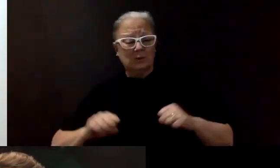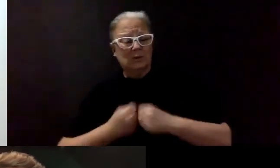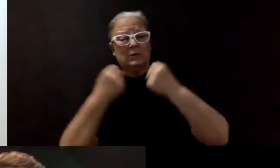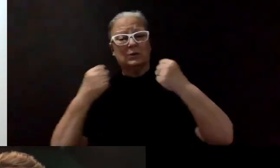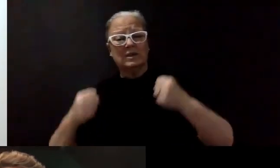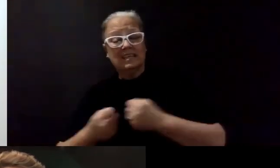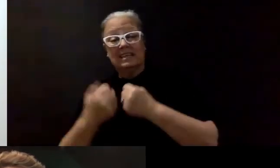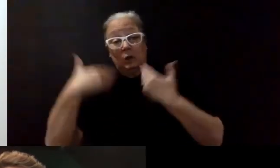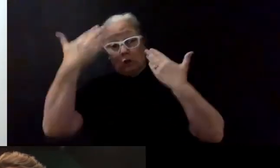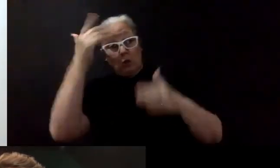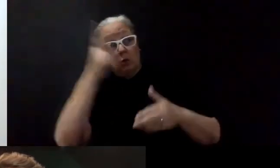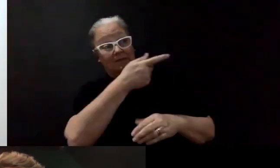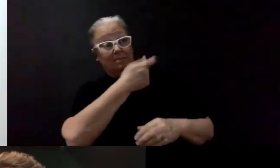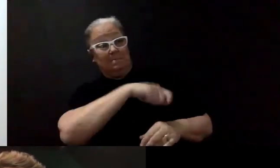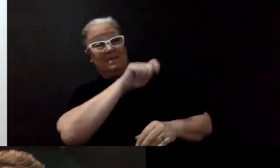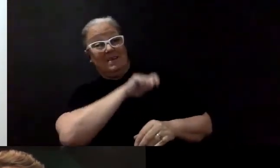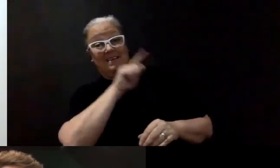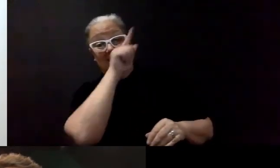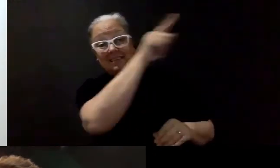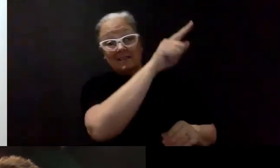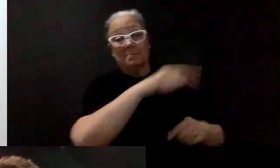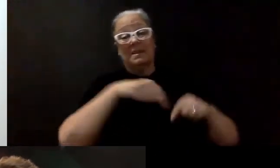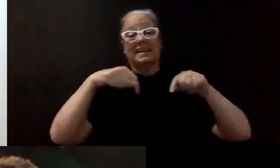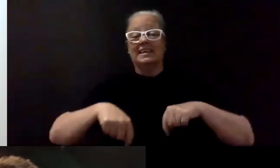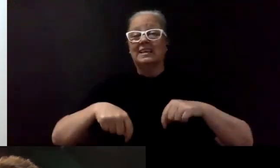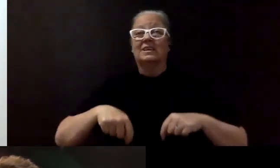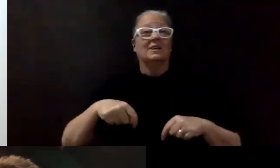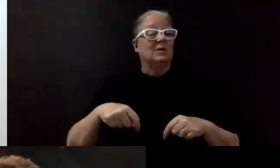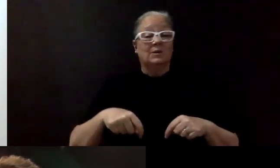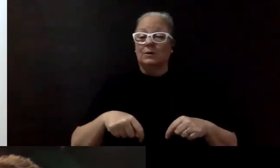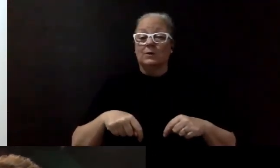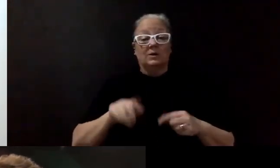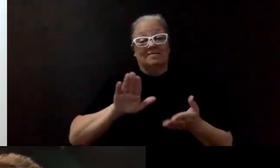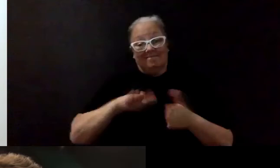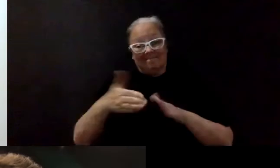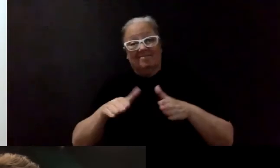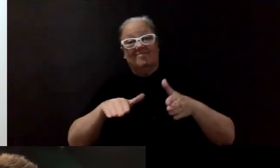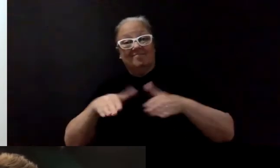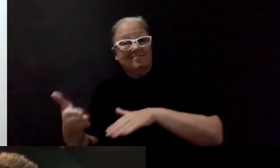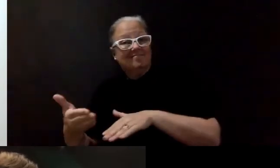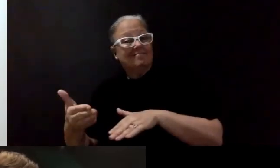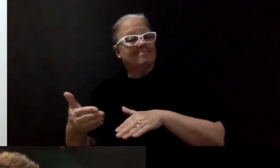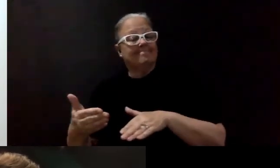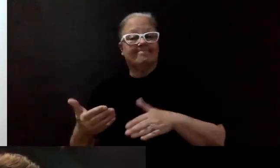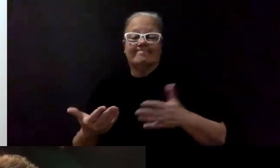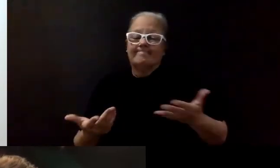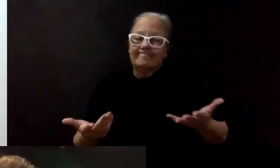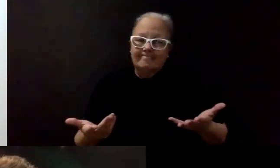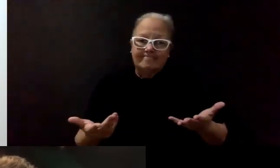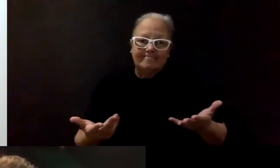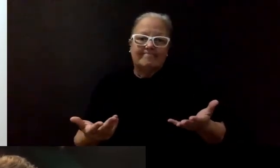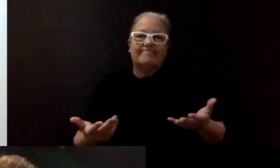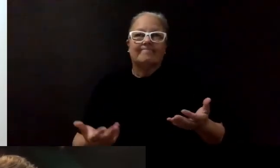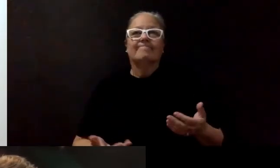the situation here is really dire, and the role that creativity plays